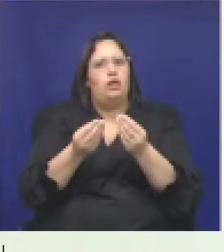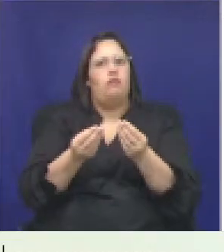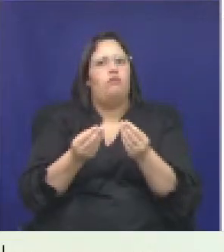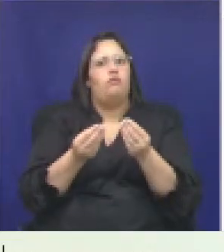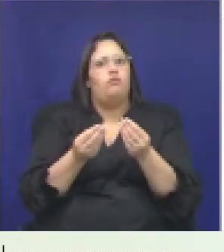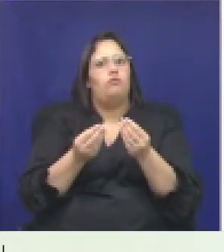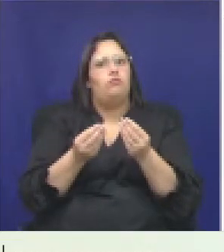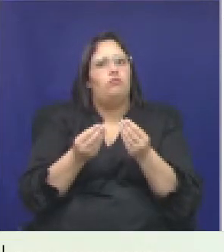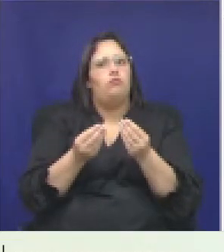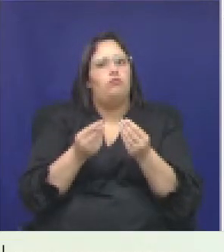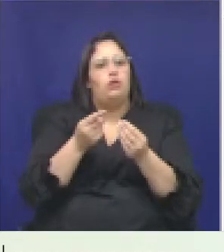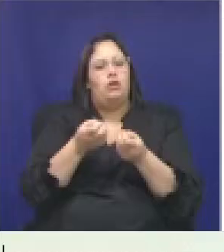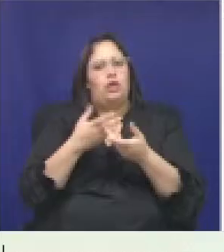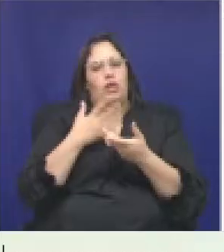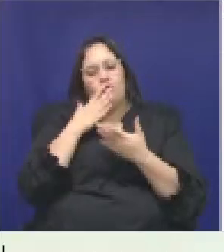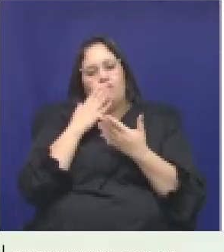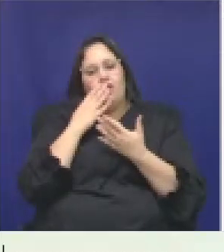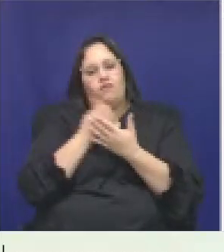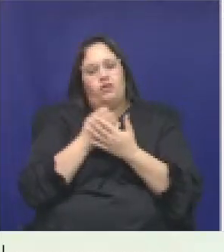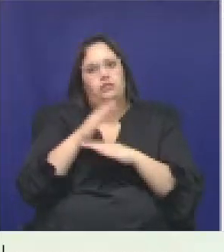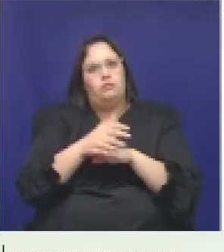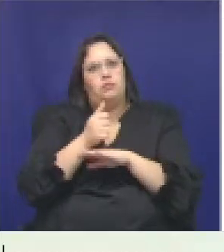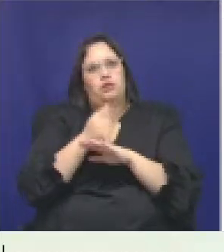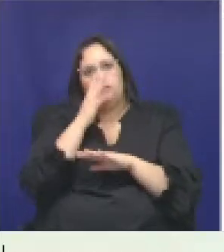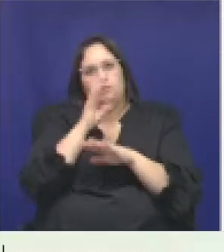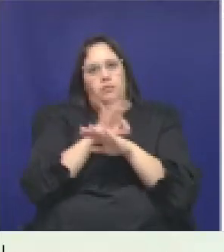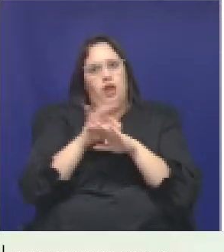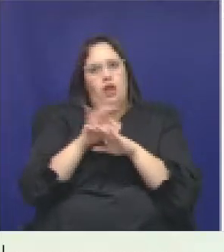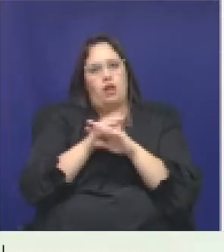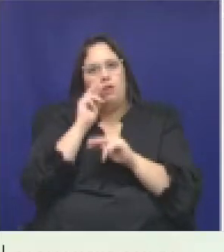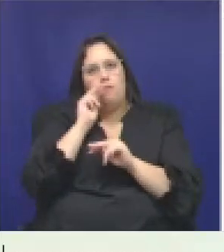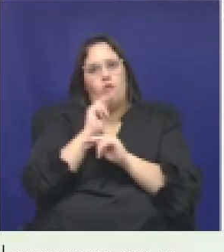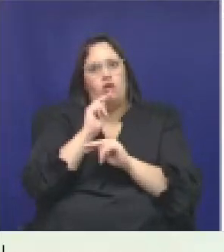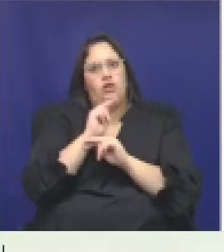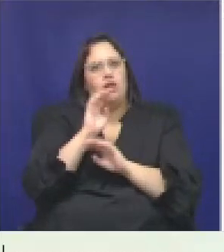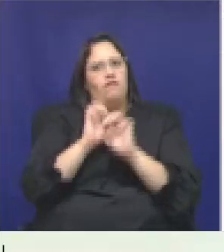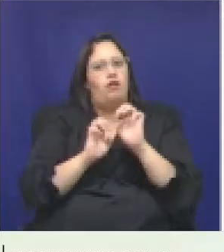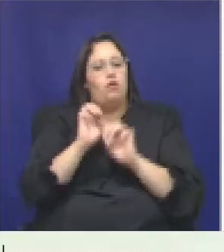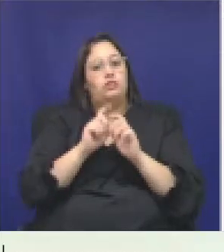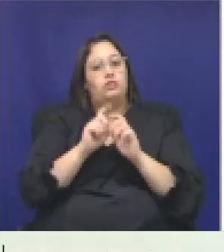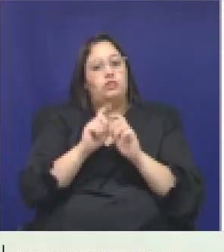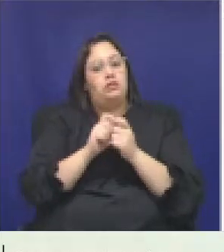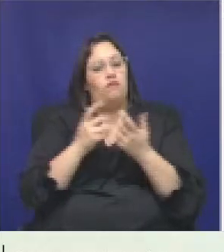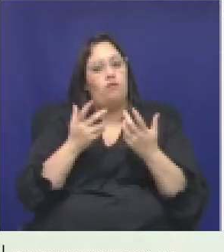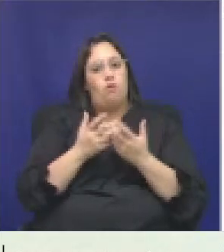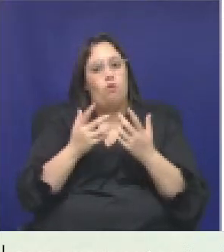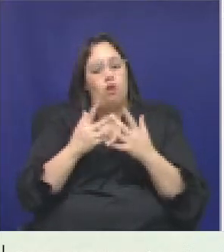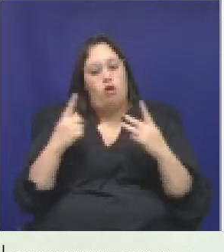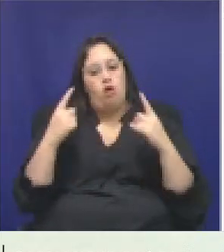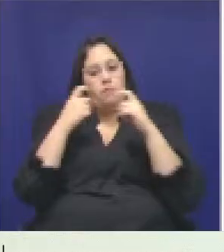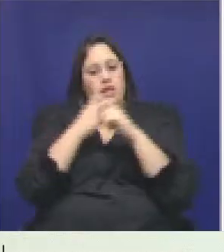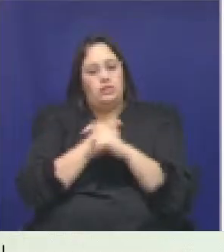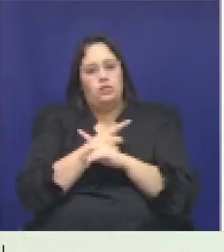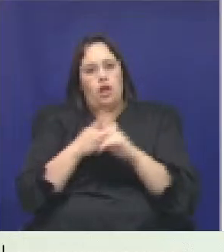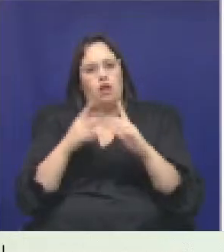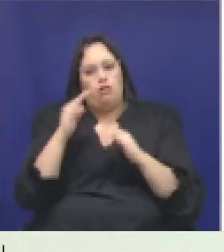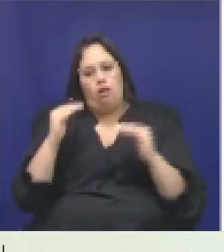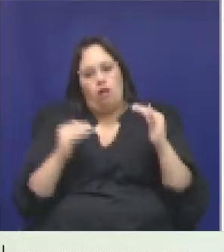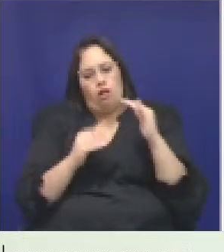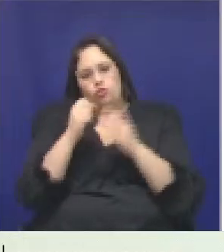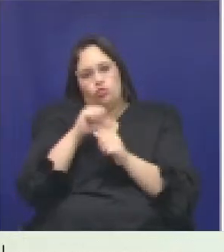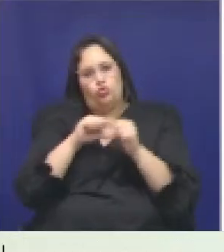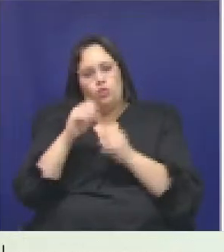bedrock of evidence-based planning, monitoring, and evaluation, particularly in a complex and unequal